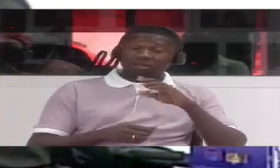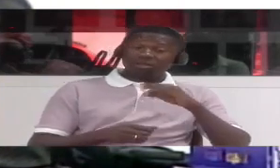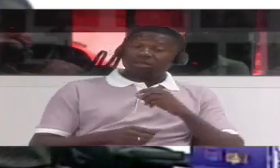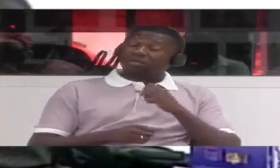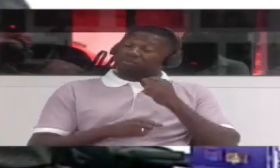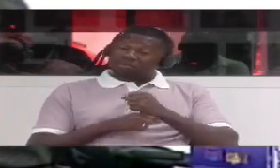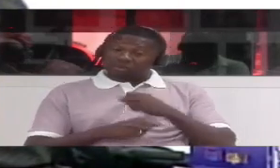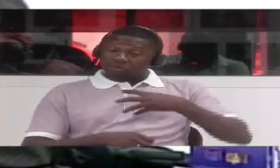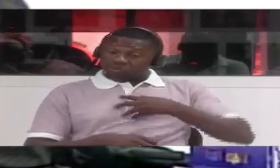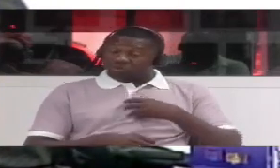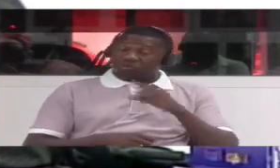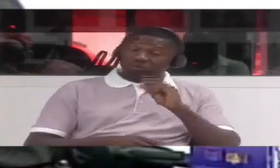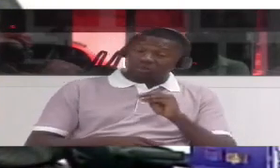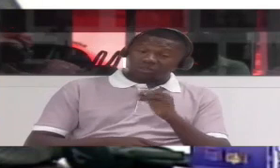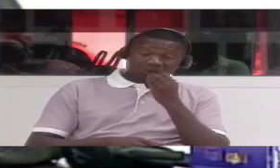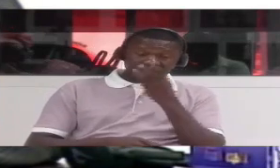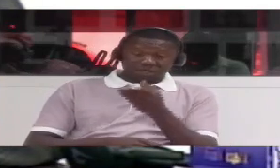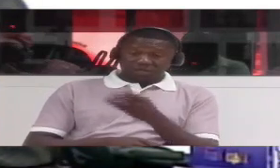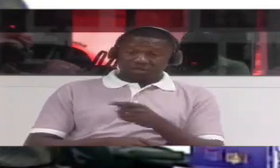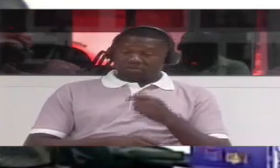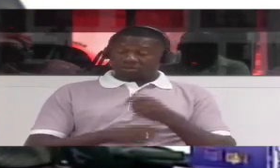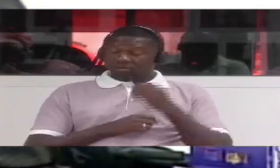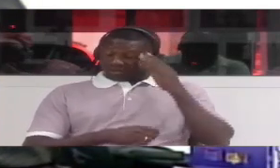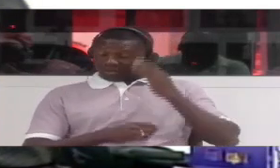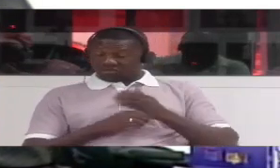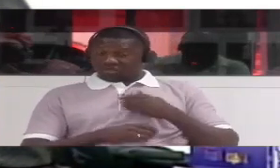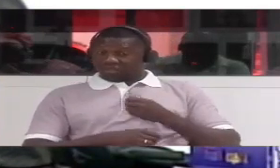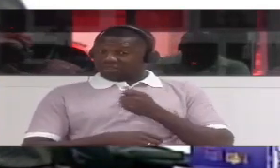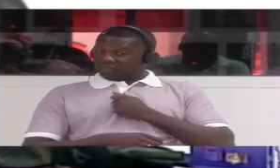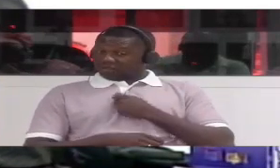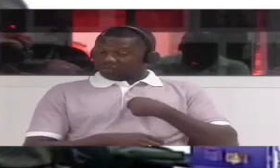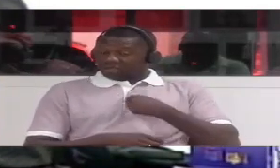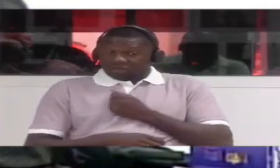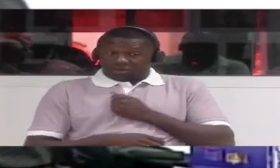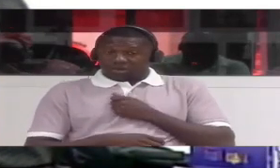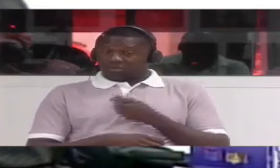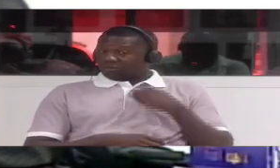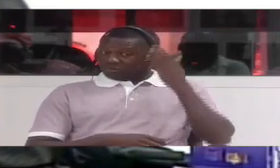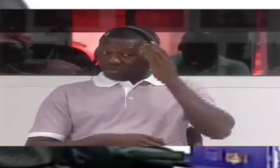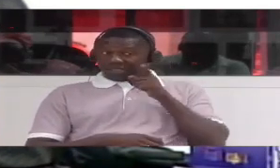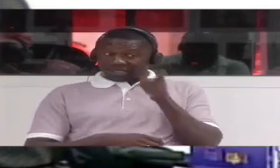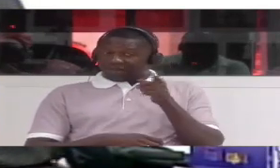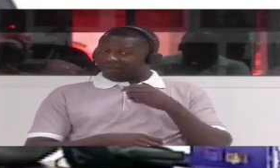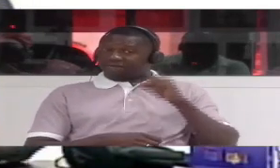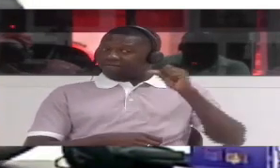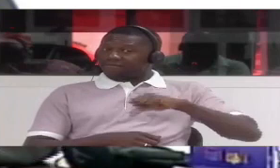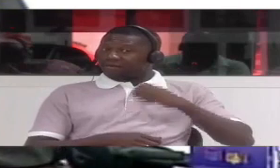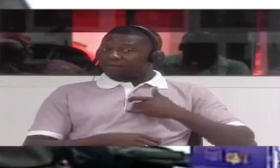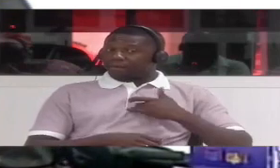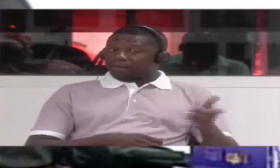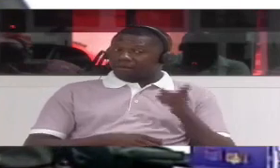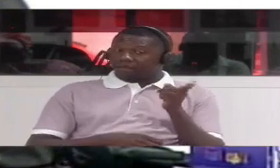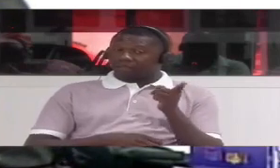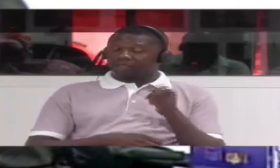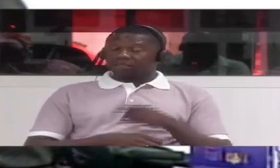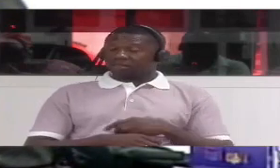said, I didn't know, but I was terrifically scared because I knew his reputation as a vicious man. I mean, if there was a Maliamugu, there must be